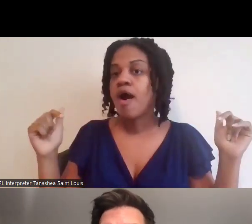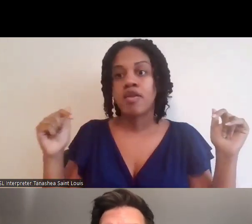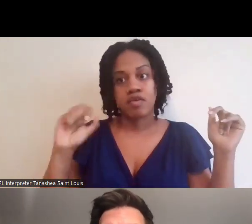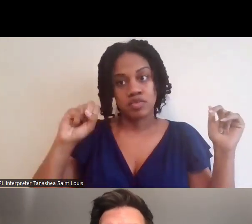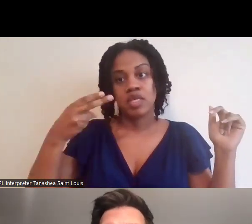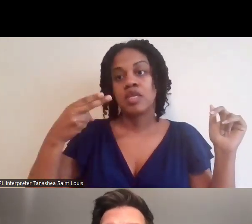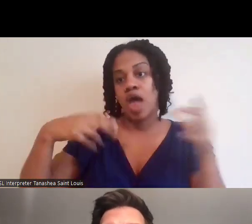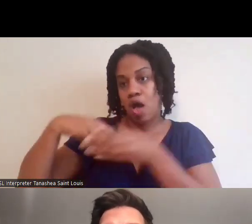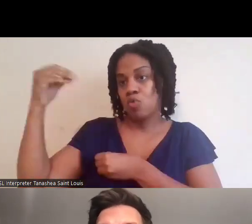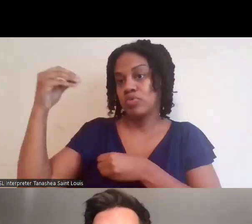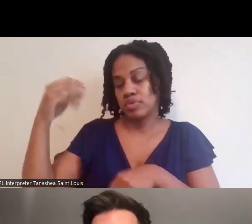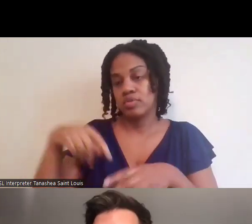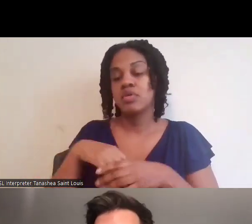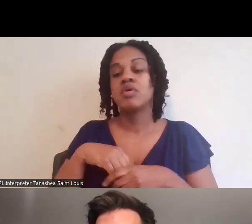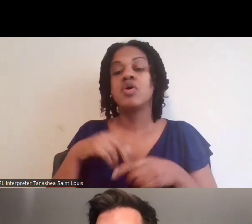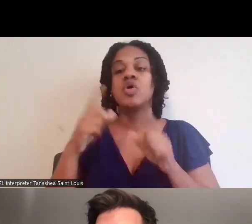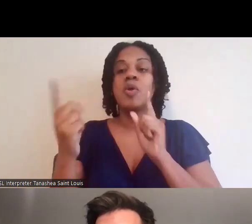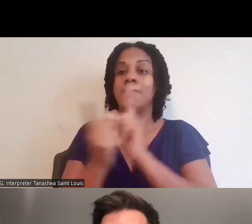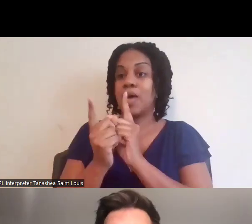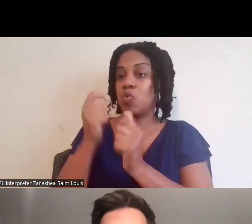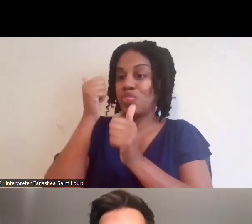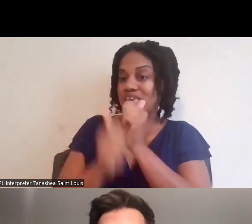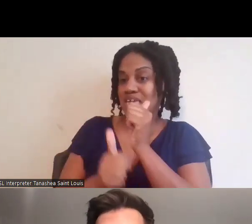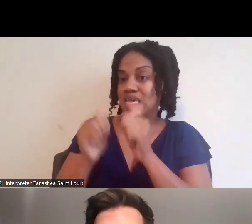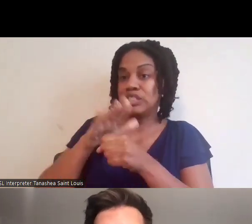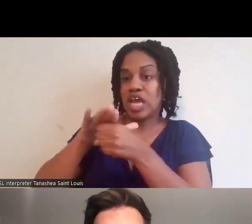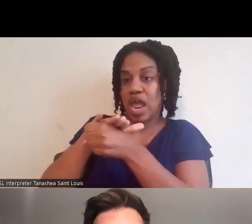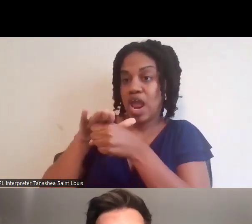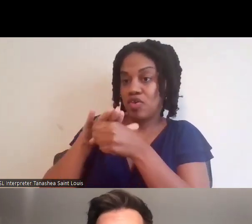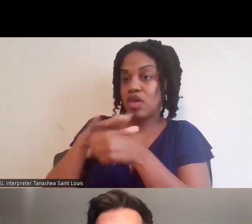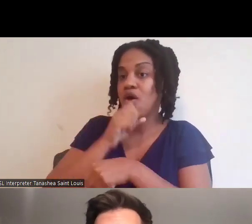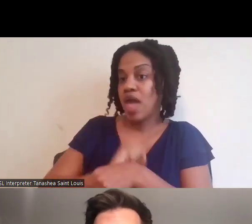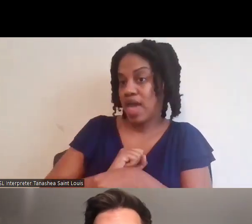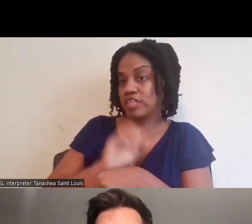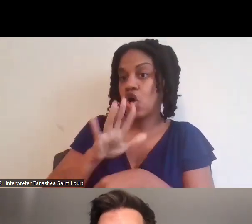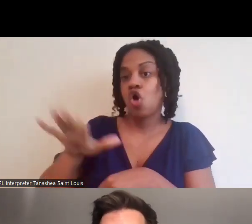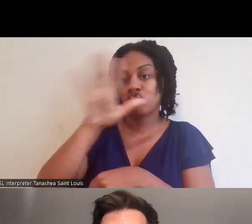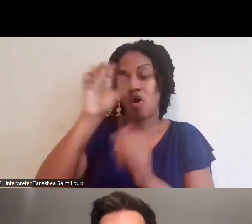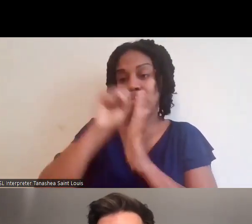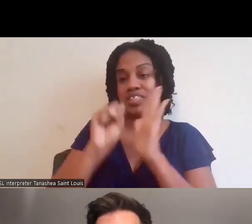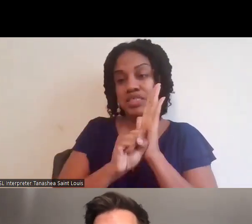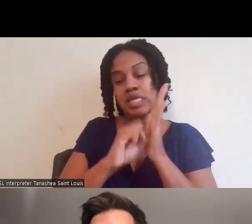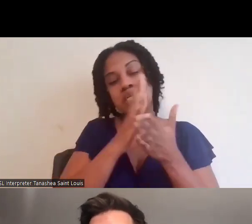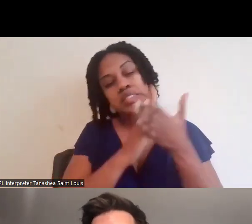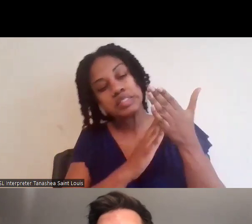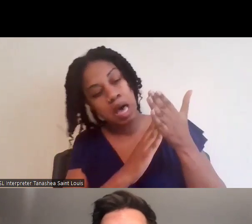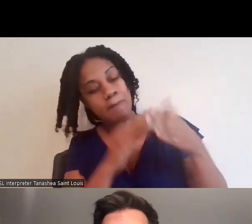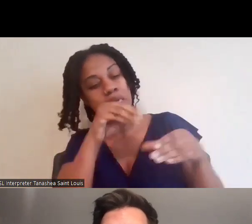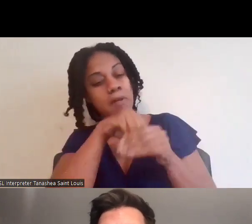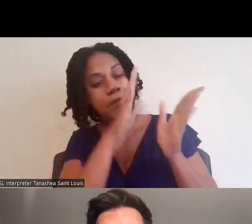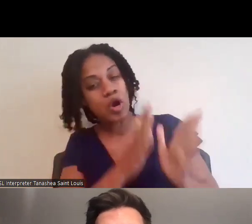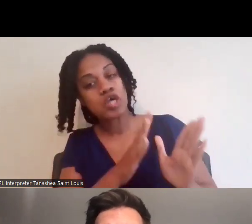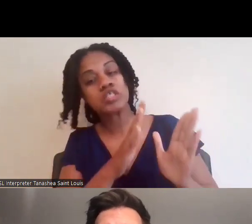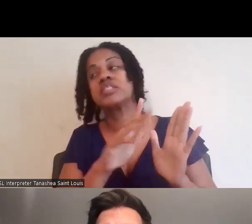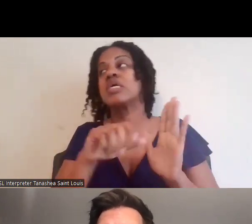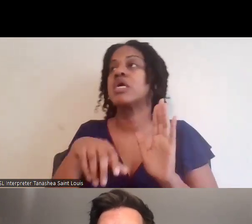stakeholders. We met with each area agency on aging across the entire state, in some cases in person, and in other